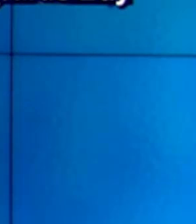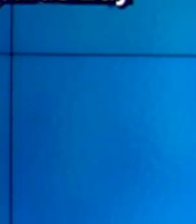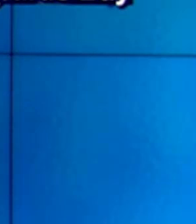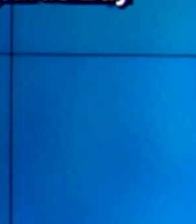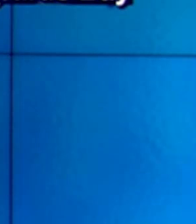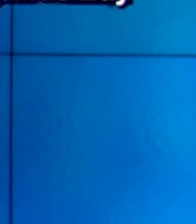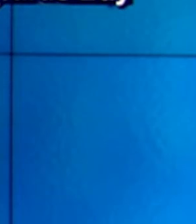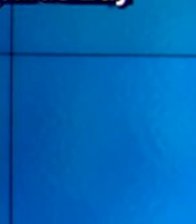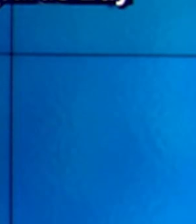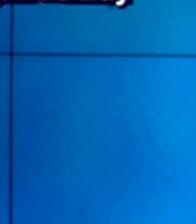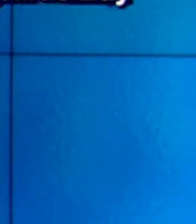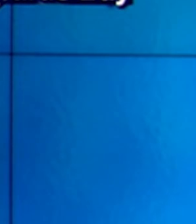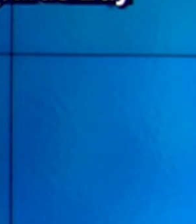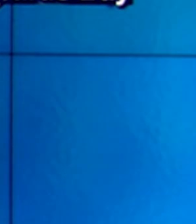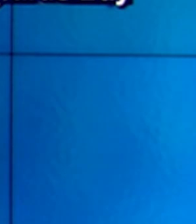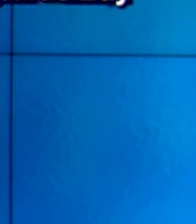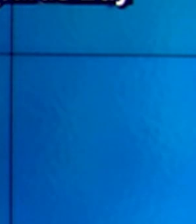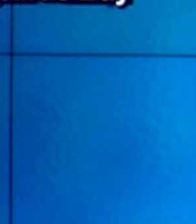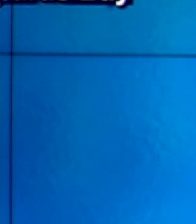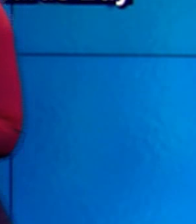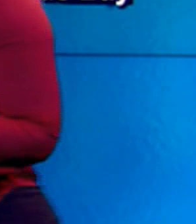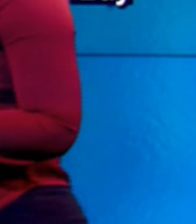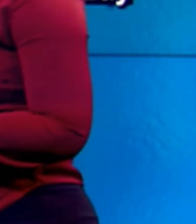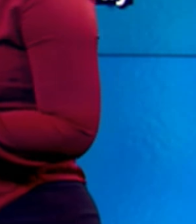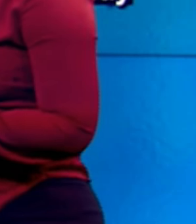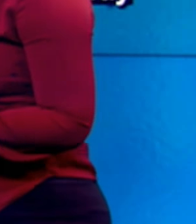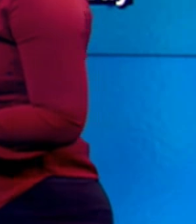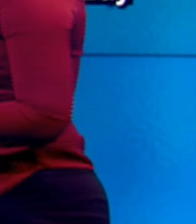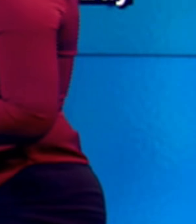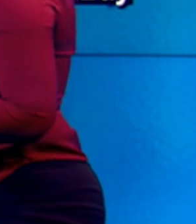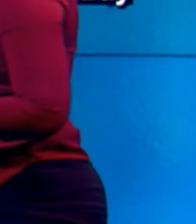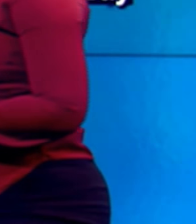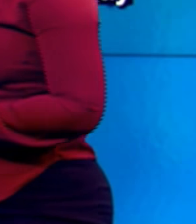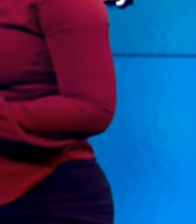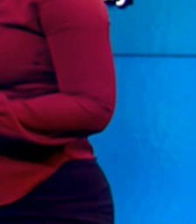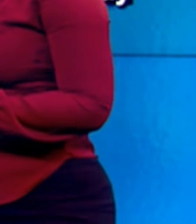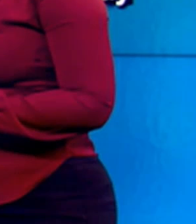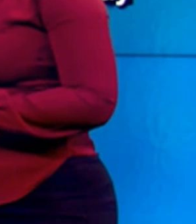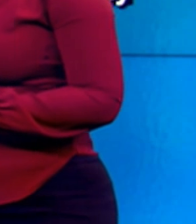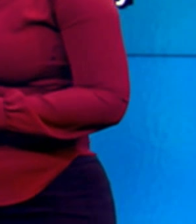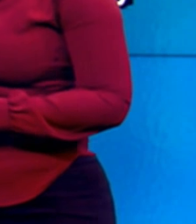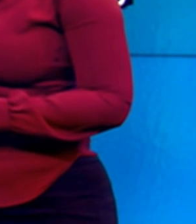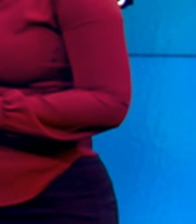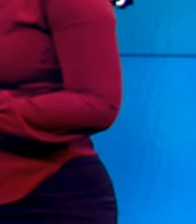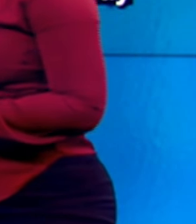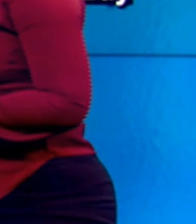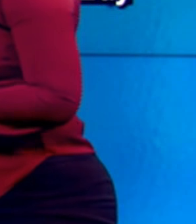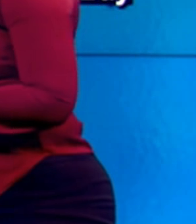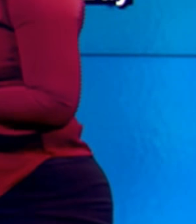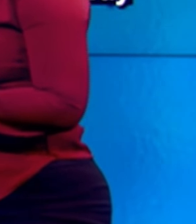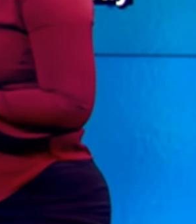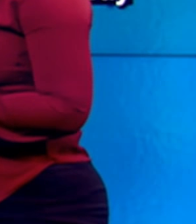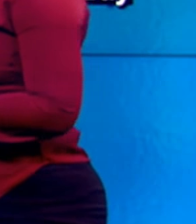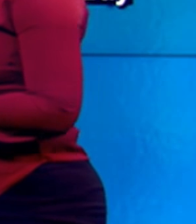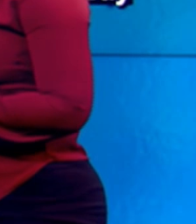tla ke go leboga ka tla go mogaetso madimo re bone ponelo pele a maemo a bosa mo bosegong jo ga mmogo le matsatsing la ka moso go bontsha fa go tla boga bogile go ralala di-province ka bophara